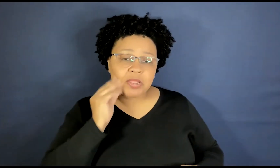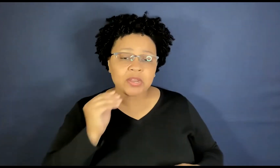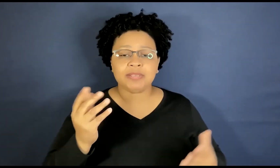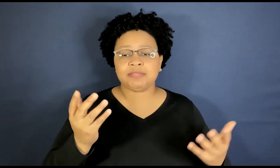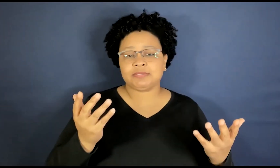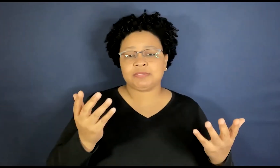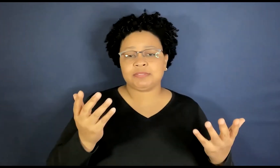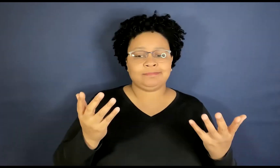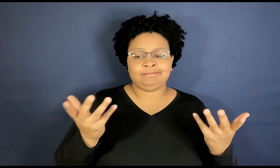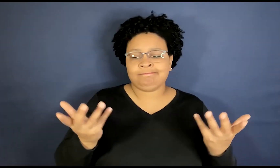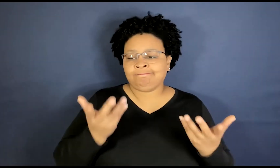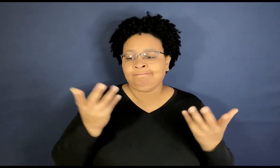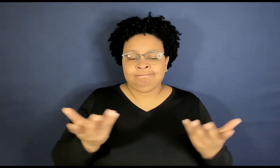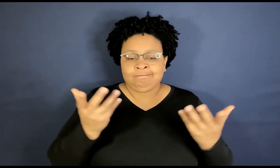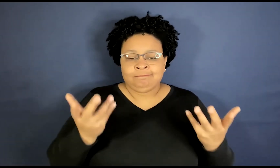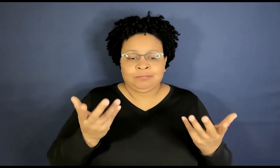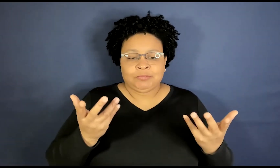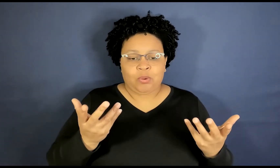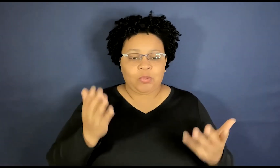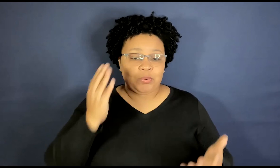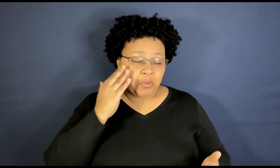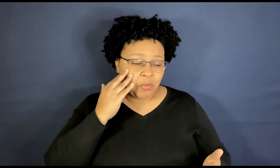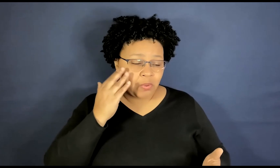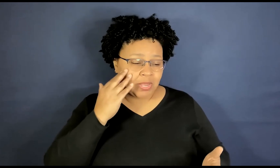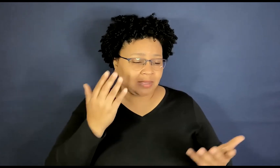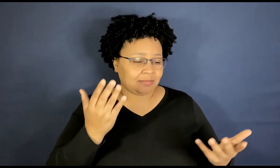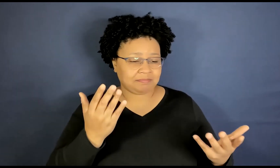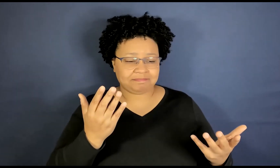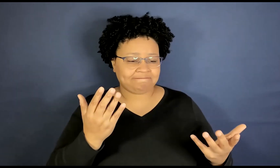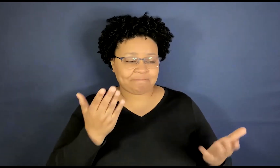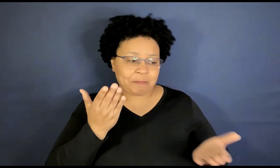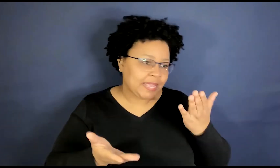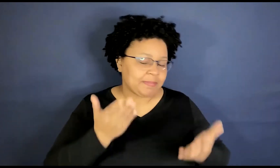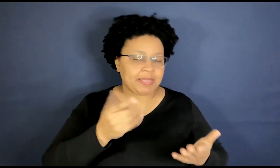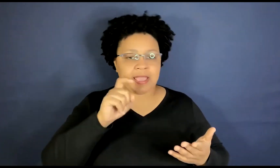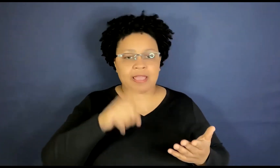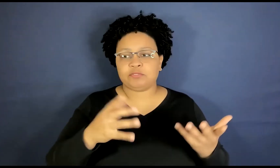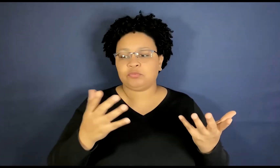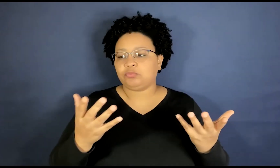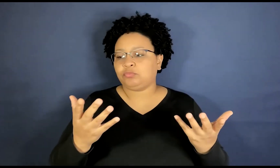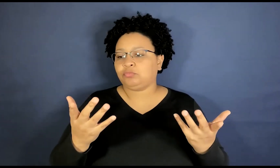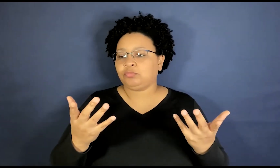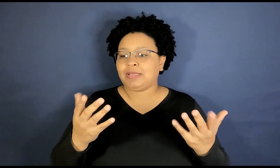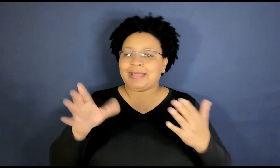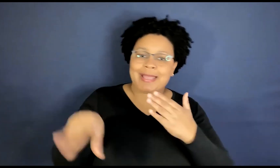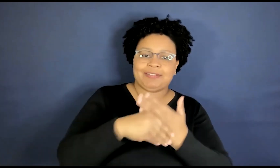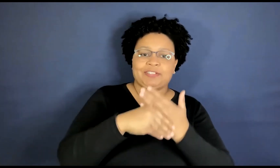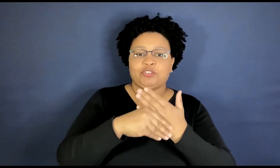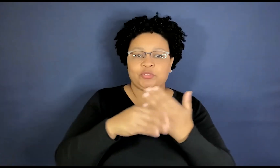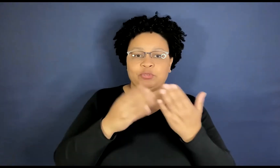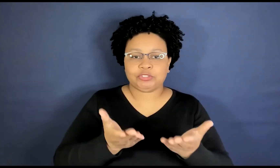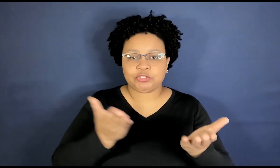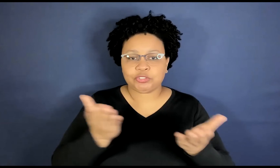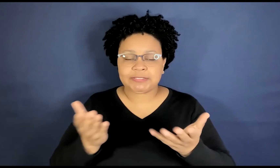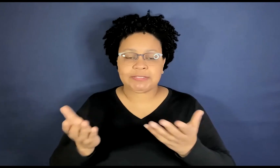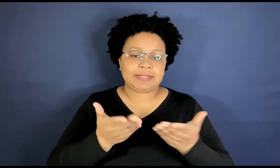so knowing that, we might potentially have to, have this additional thing, right? It definitely was